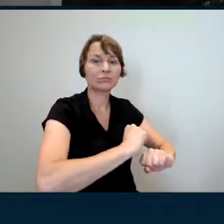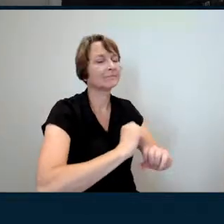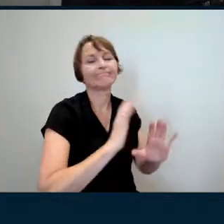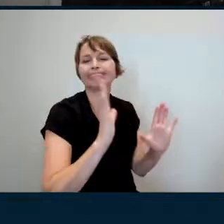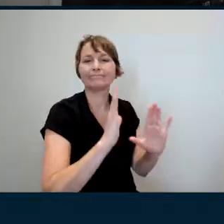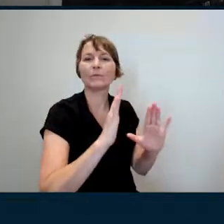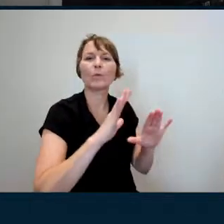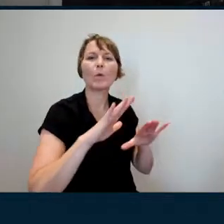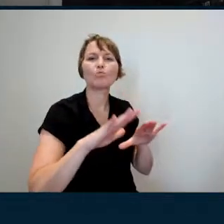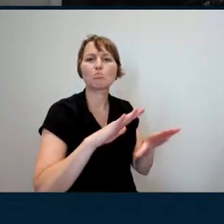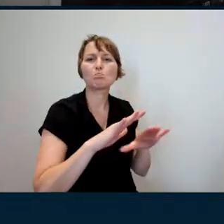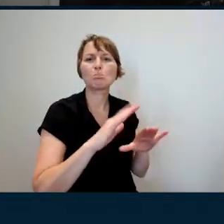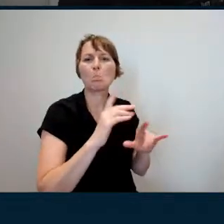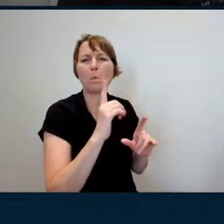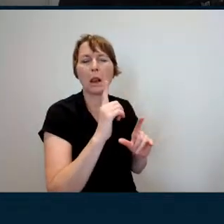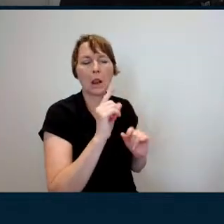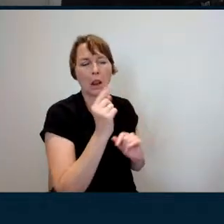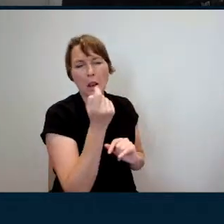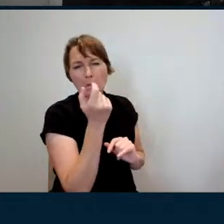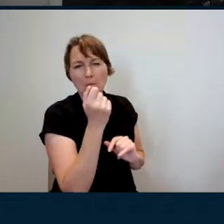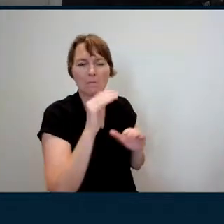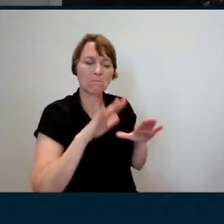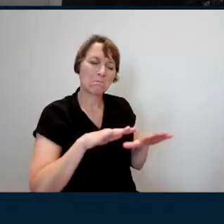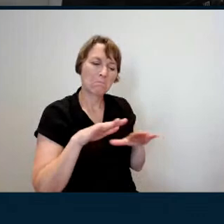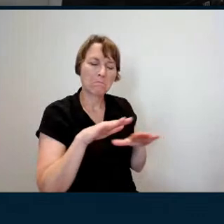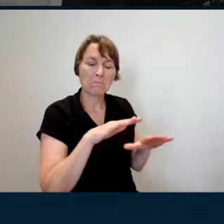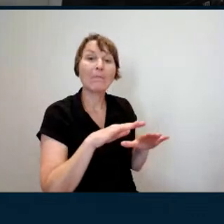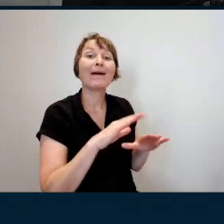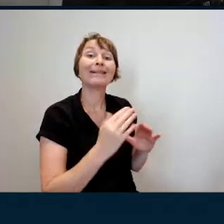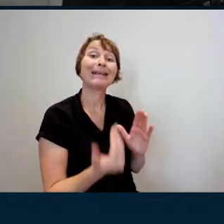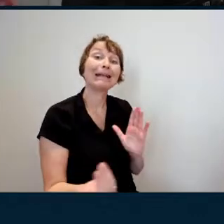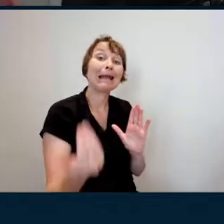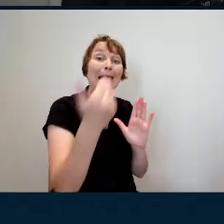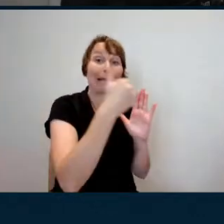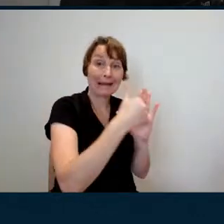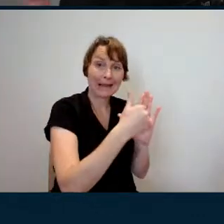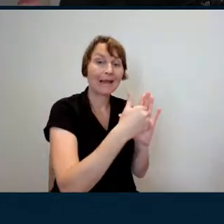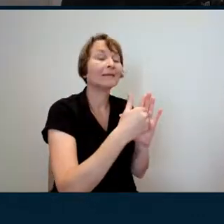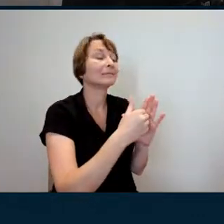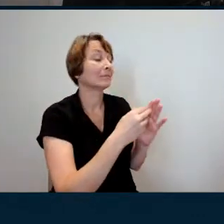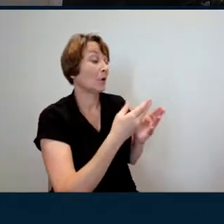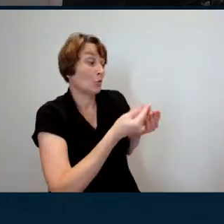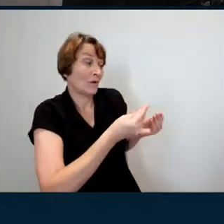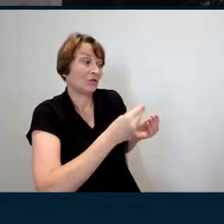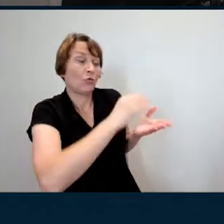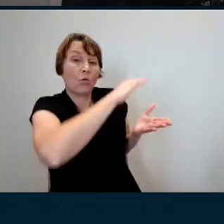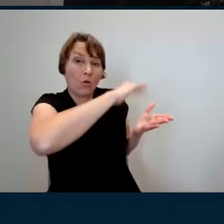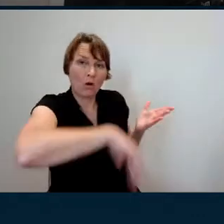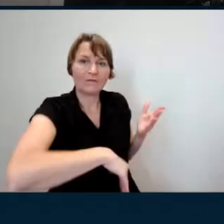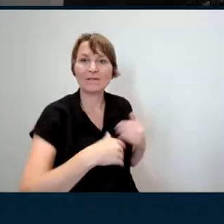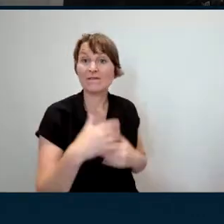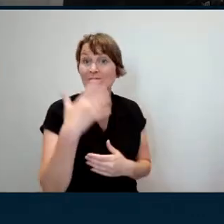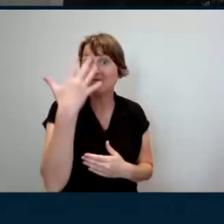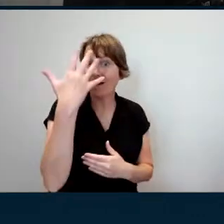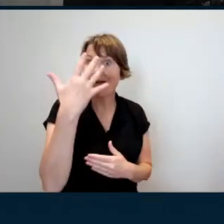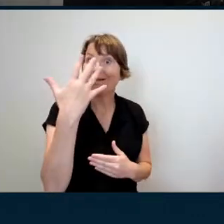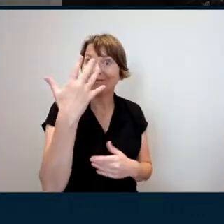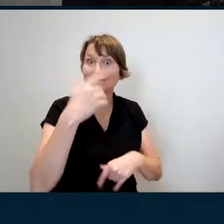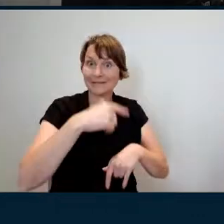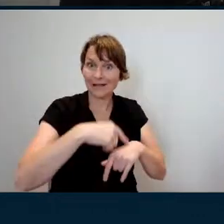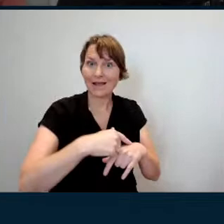but it waits a bit, and then it tries to remove the resource. And it tries again for 5 times with that wait in